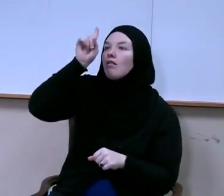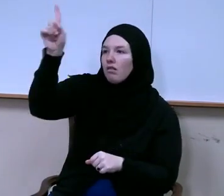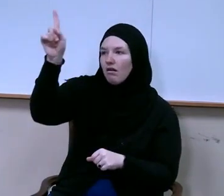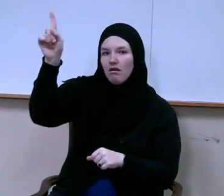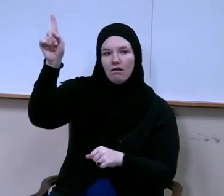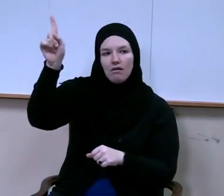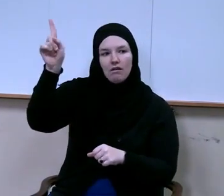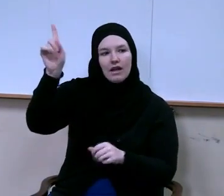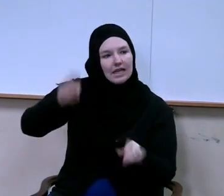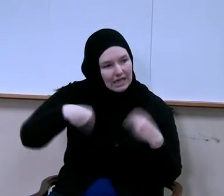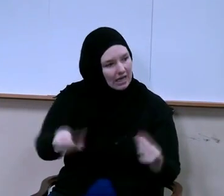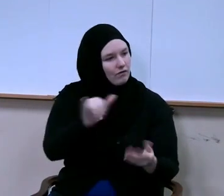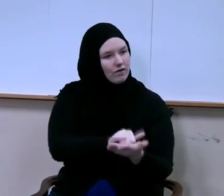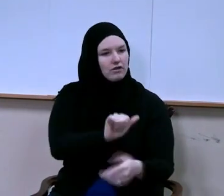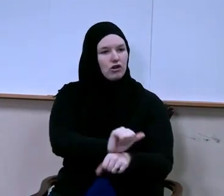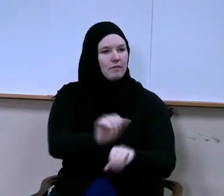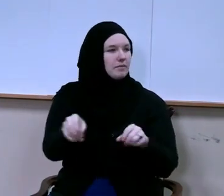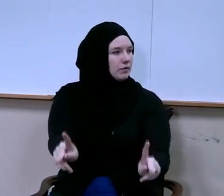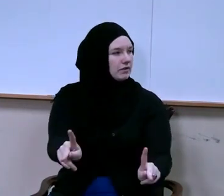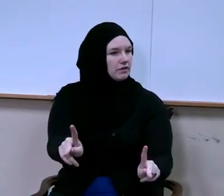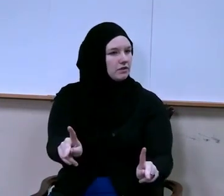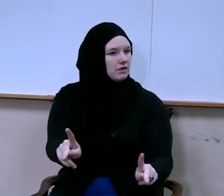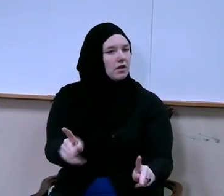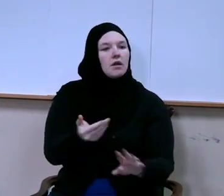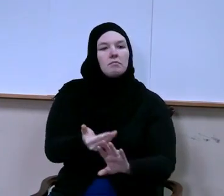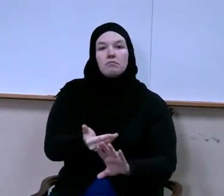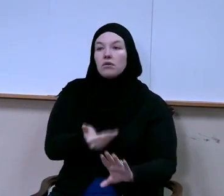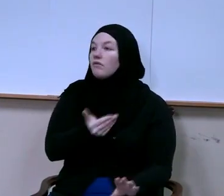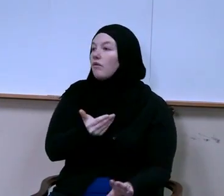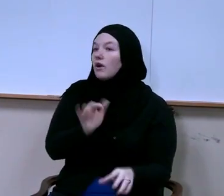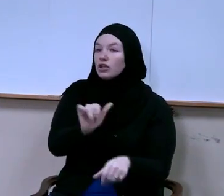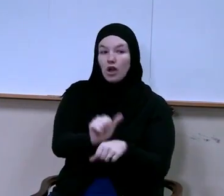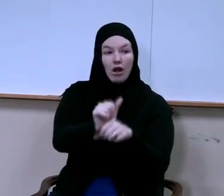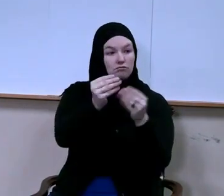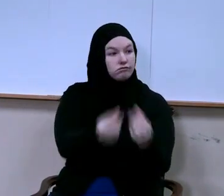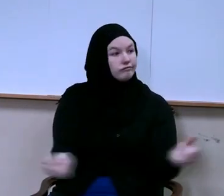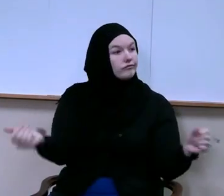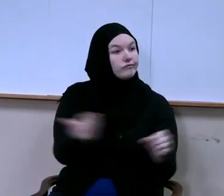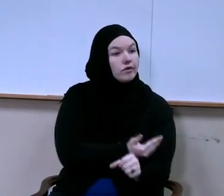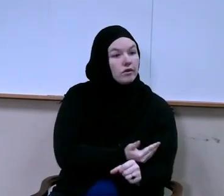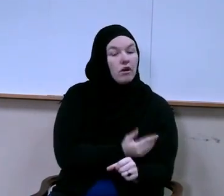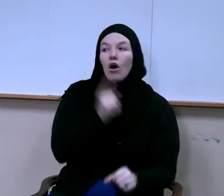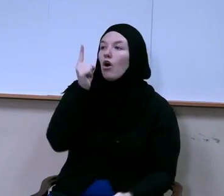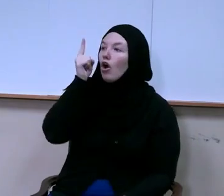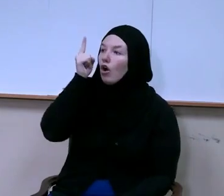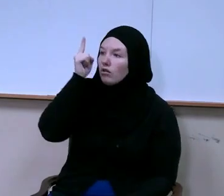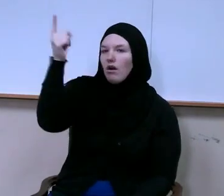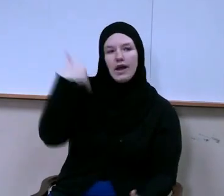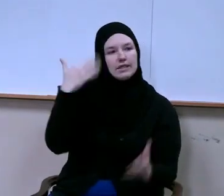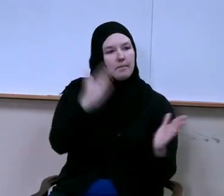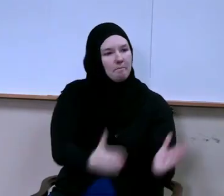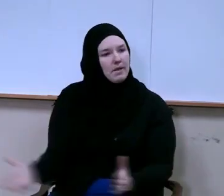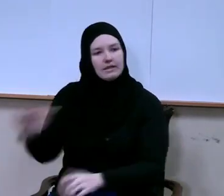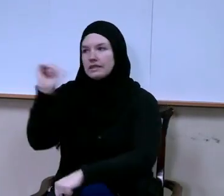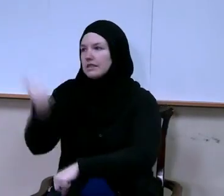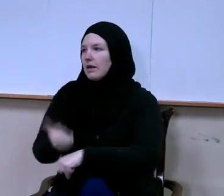facilitated this job opportunity. Before you lose your job, Allah has a plan for